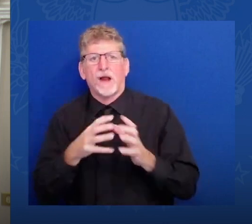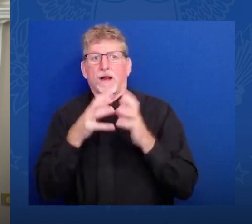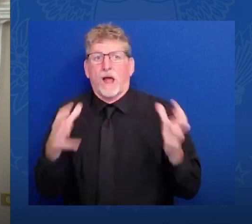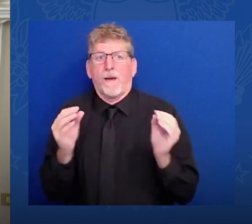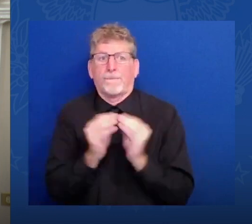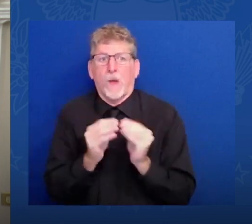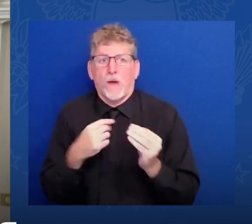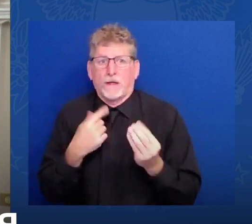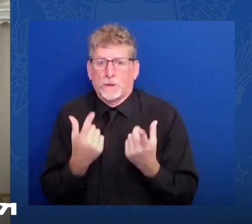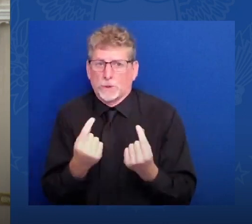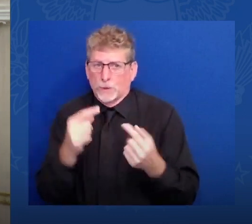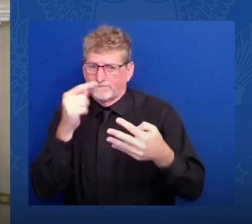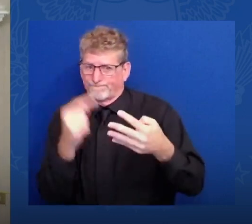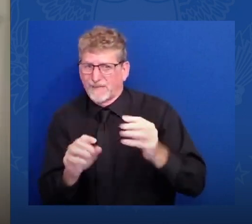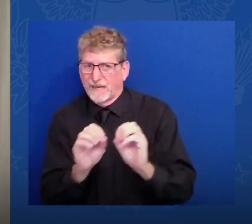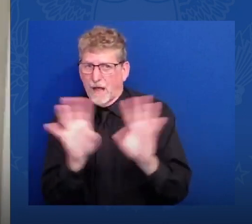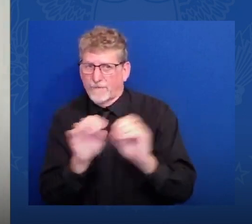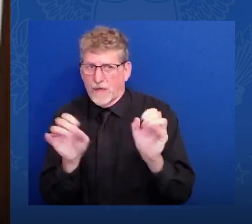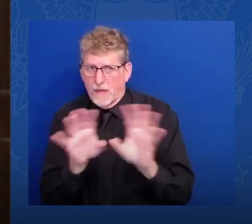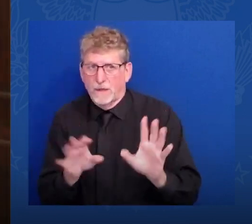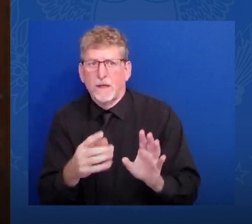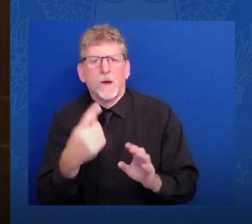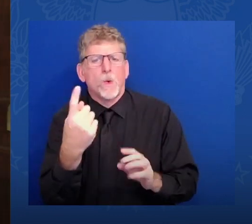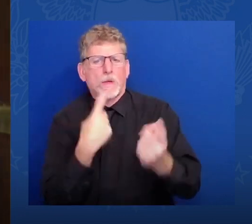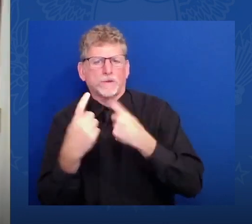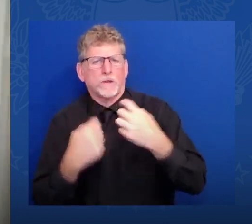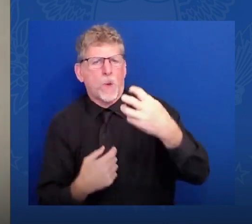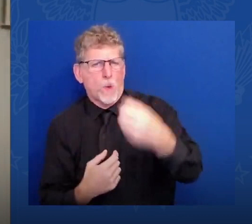information. Thank you. Appreciate it. Thank Thank you.